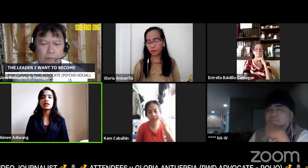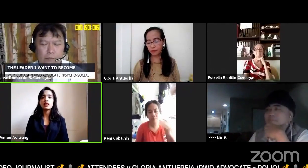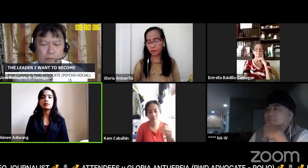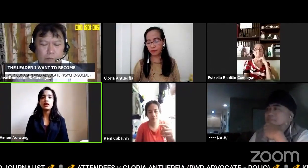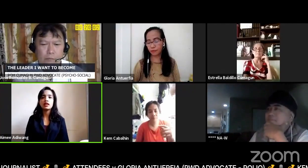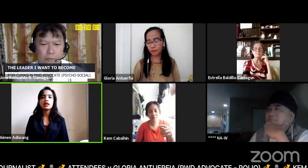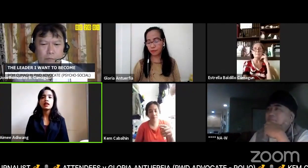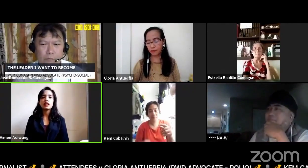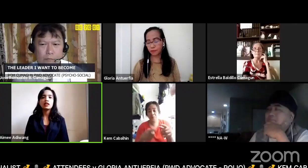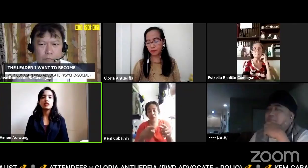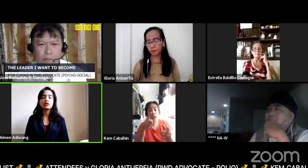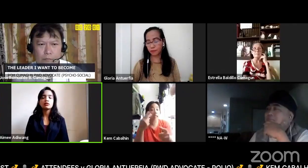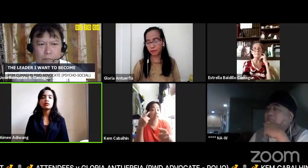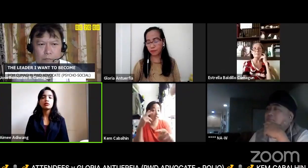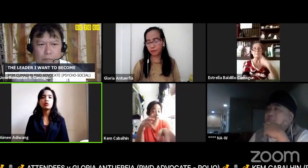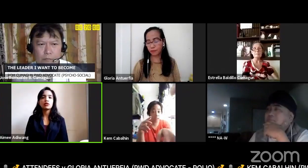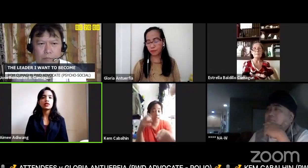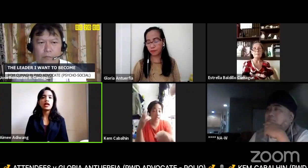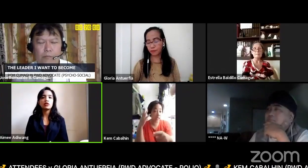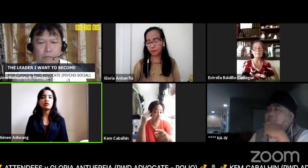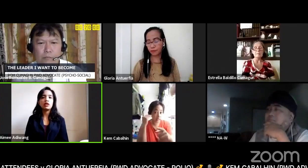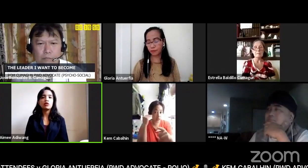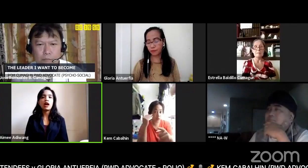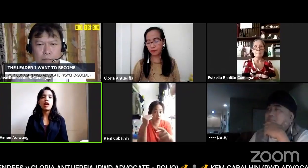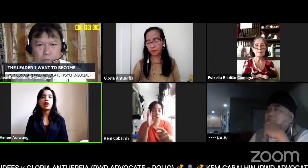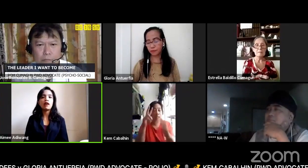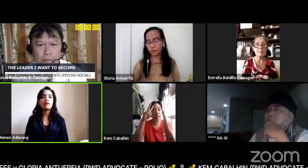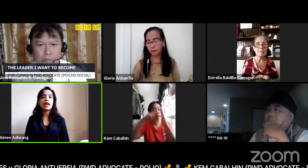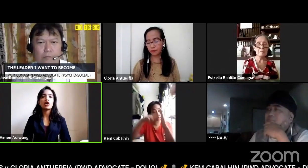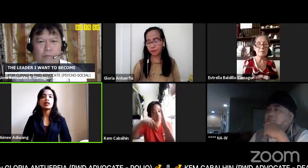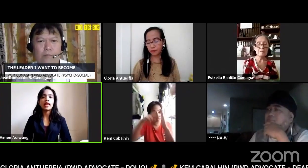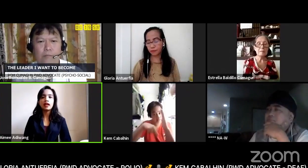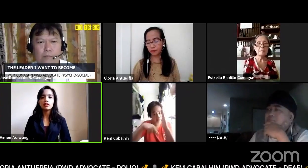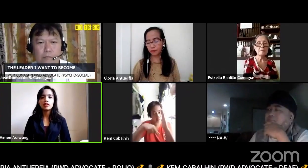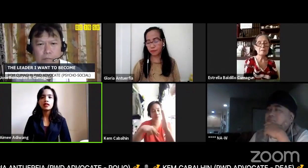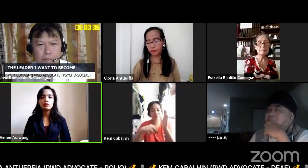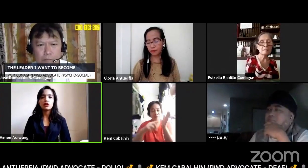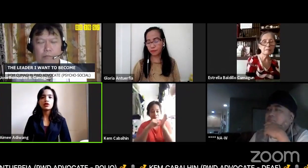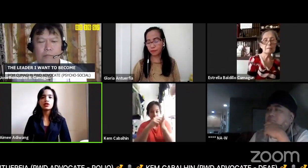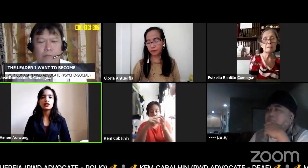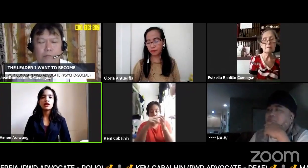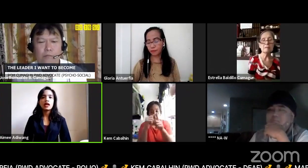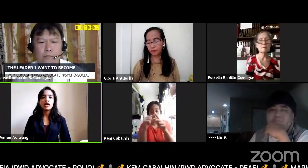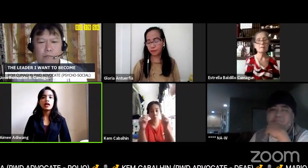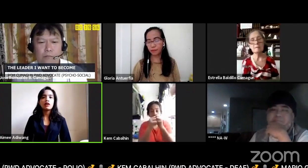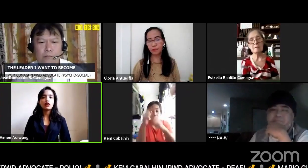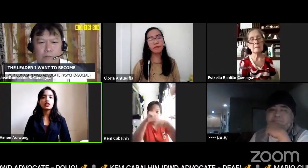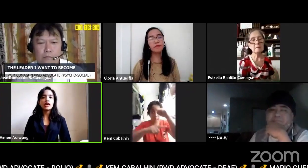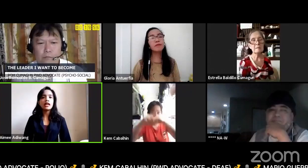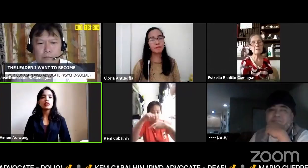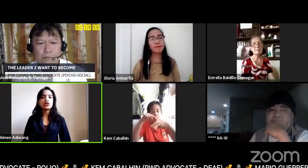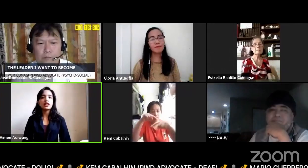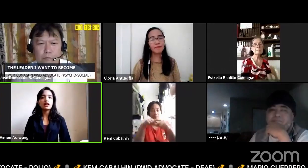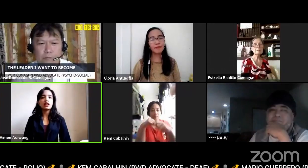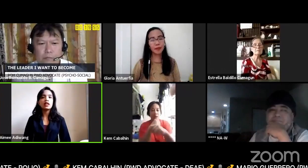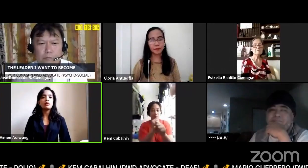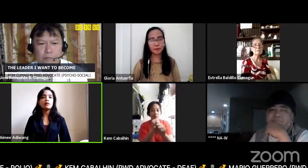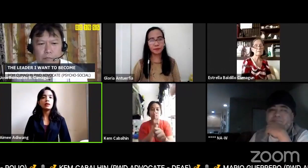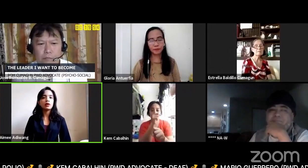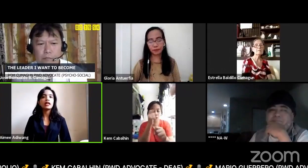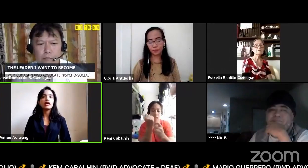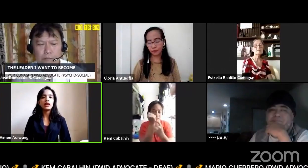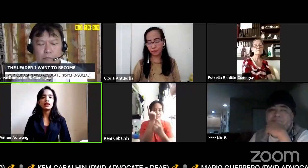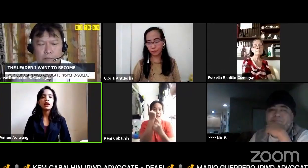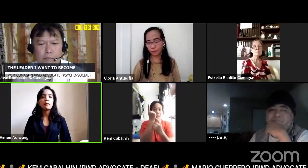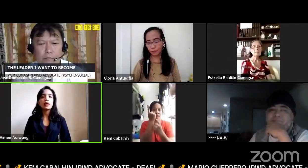there's something you want to sign to me, you have to have eye contact because of course, I understand that